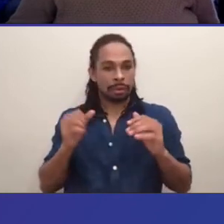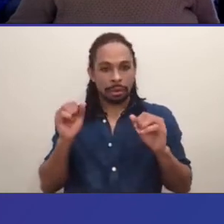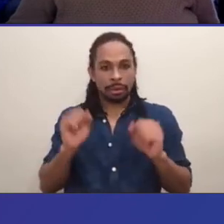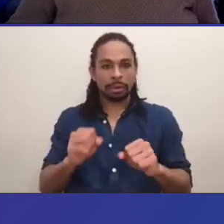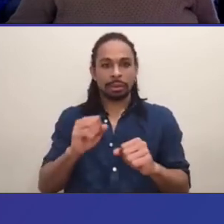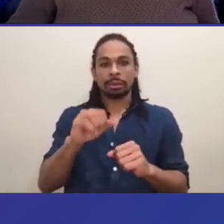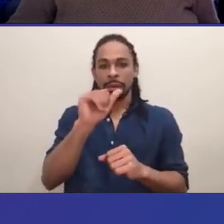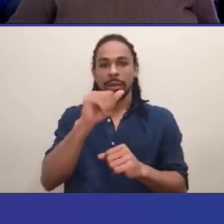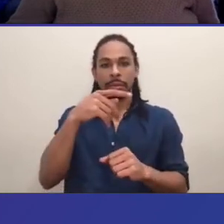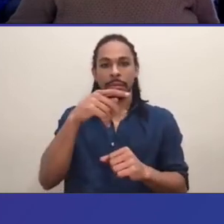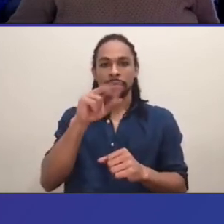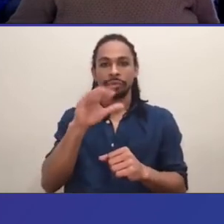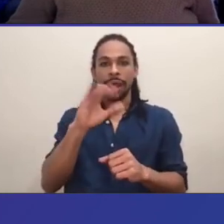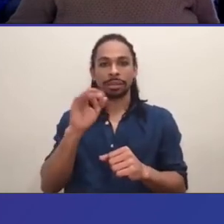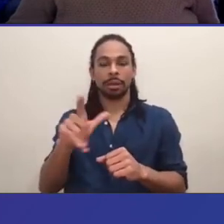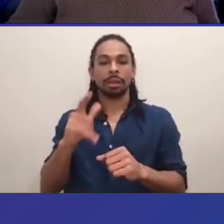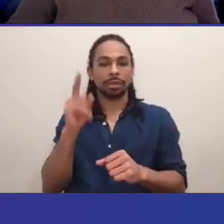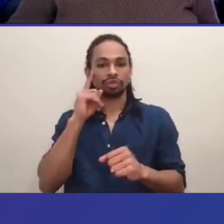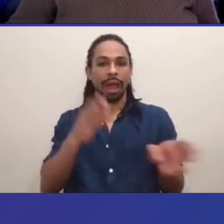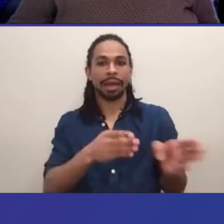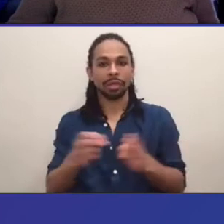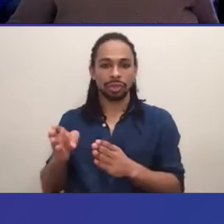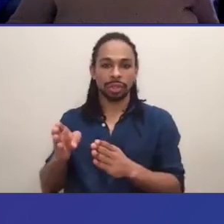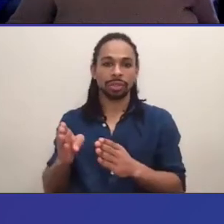care, of how to